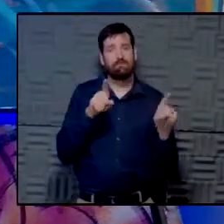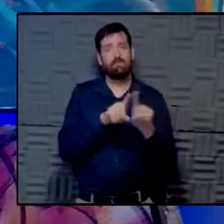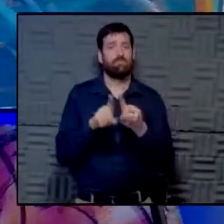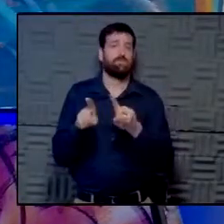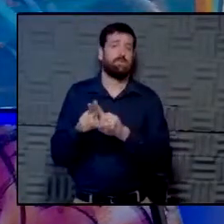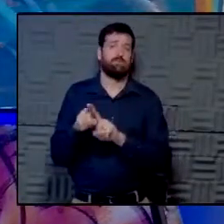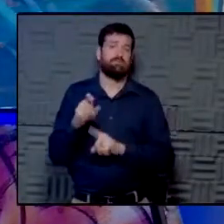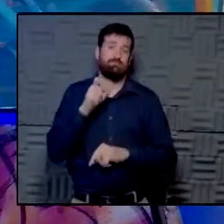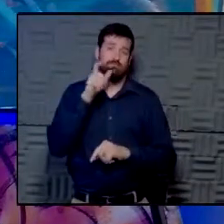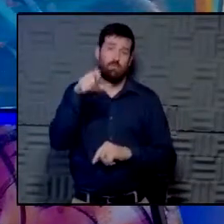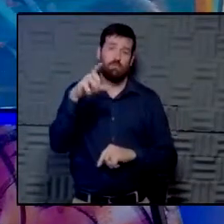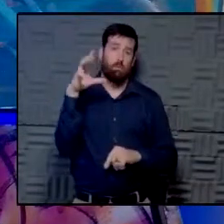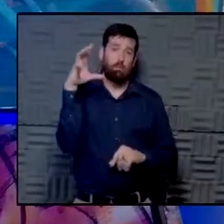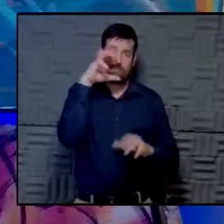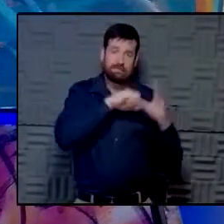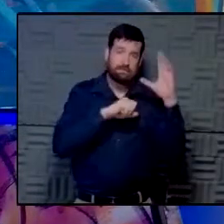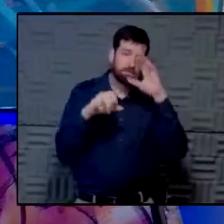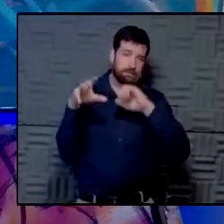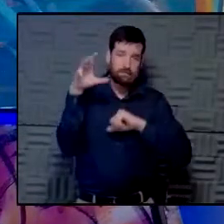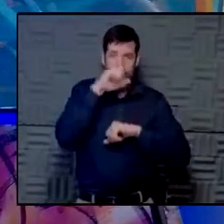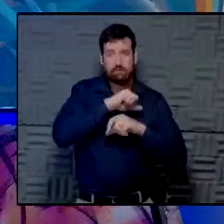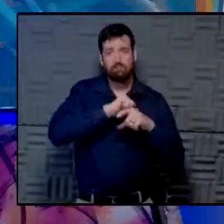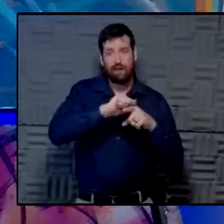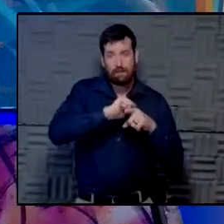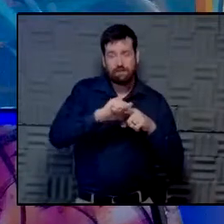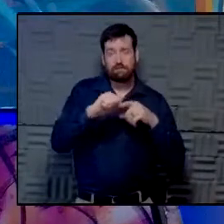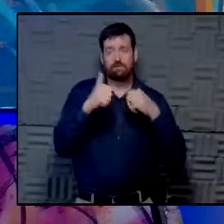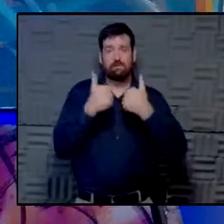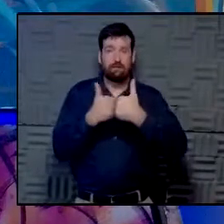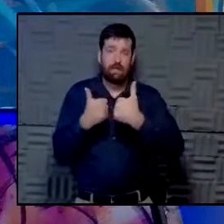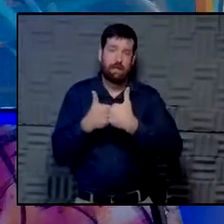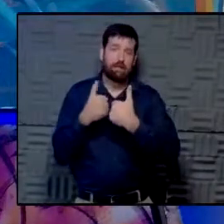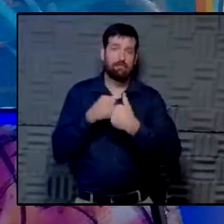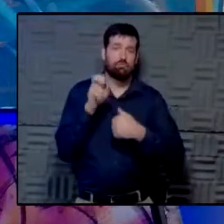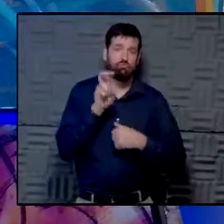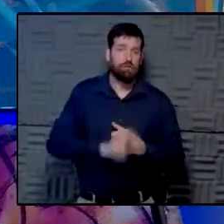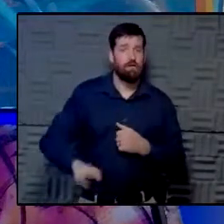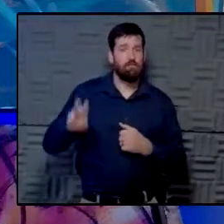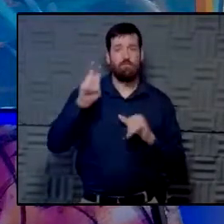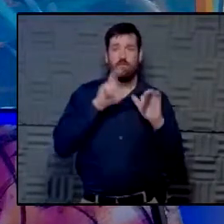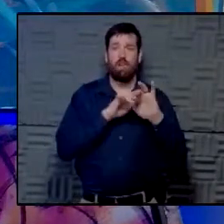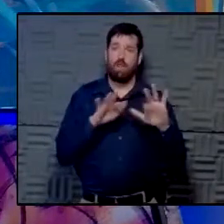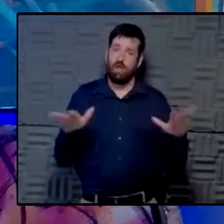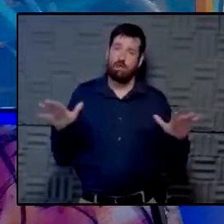really having to miss participation days, practices, games, traveling, anything like that.